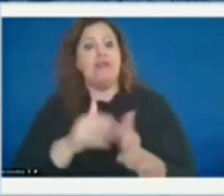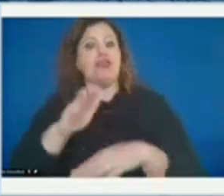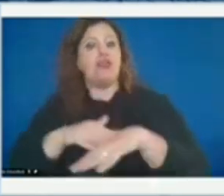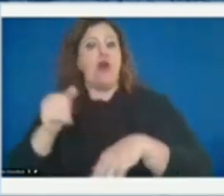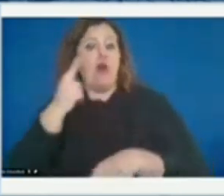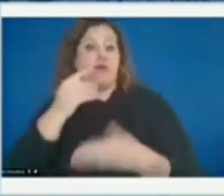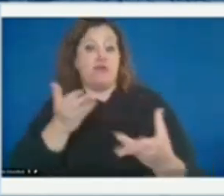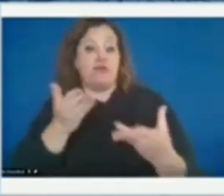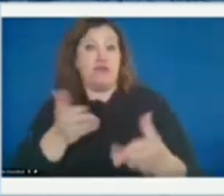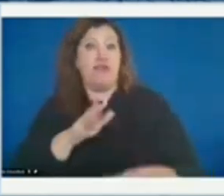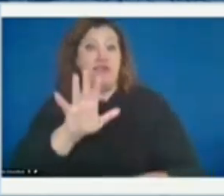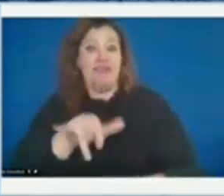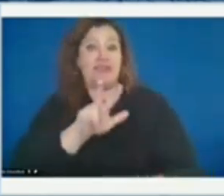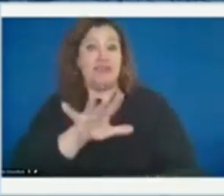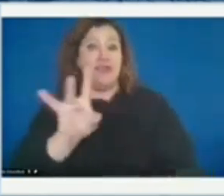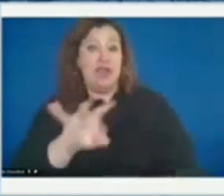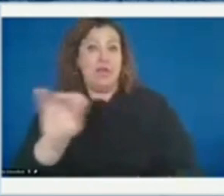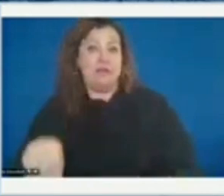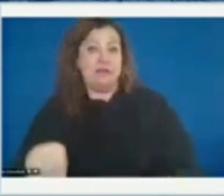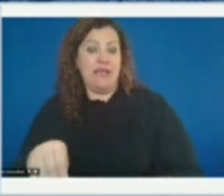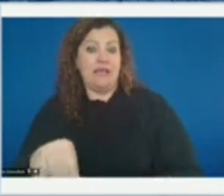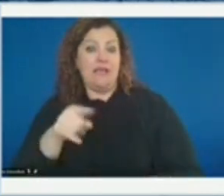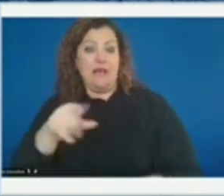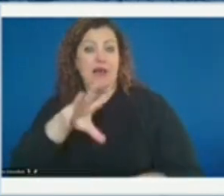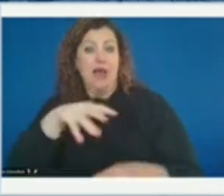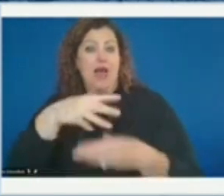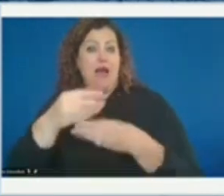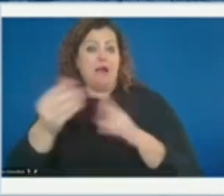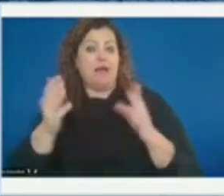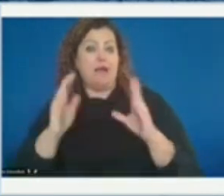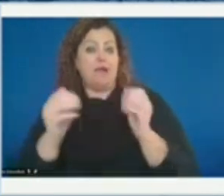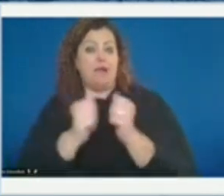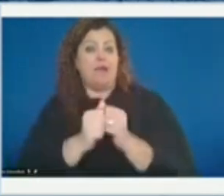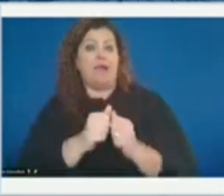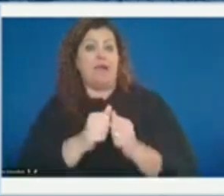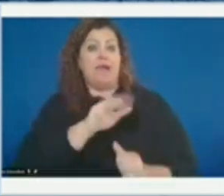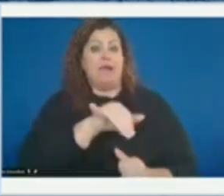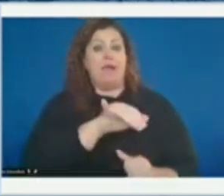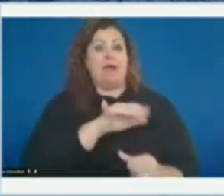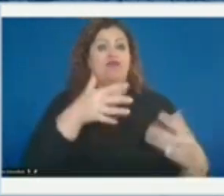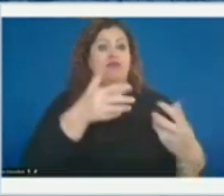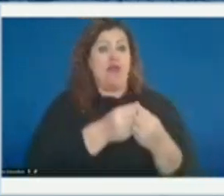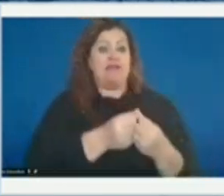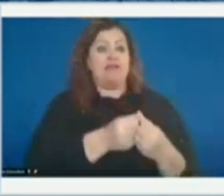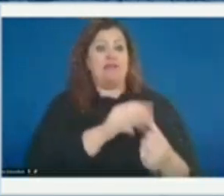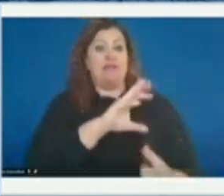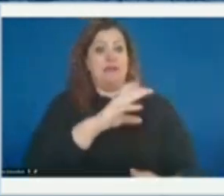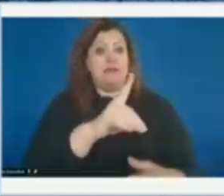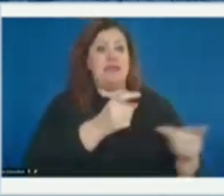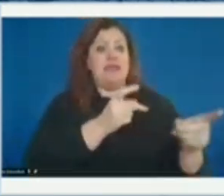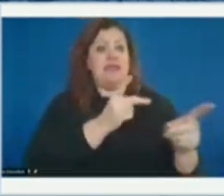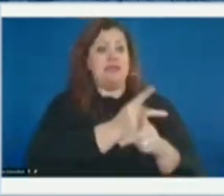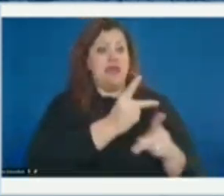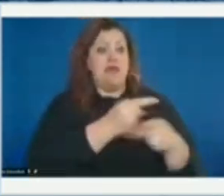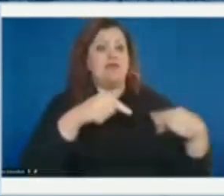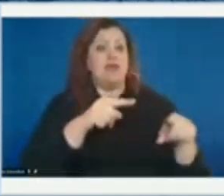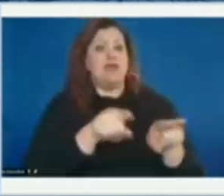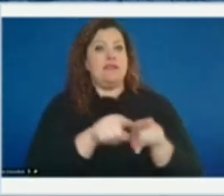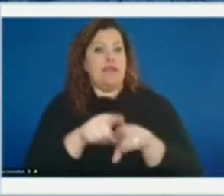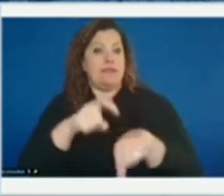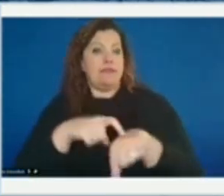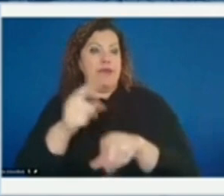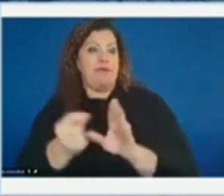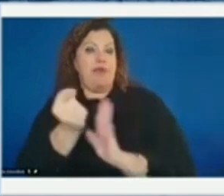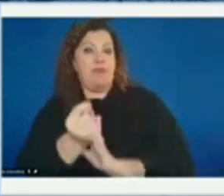That's 38% of the total crashes CMPD handled during that same time frame. This unit has had a